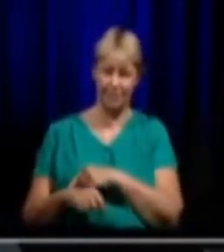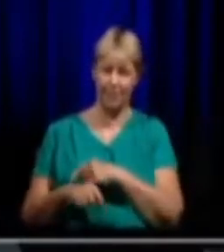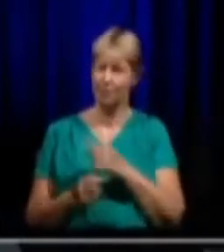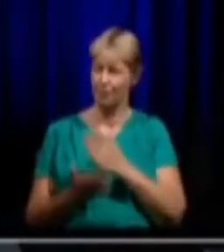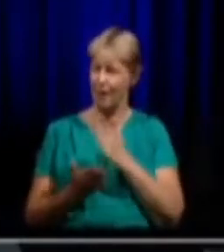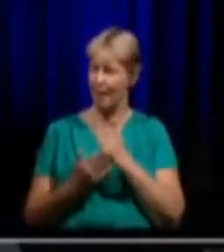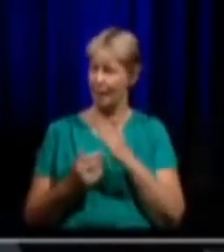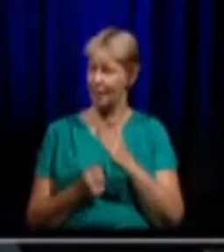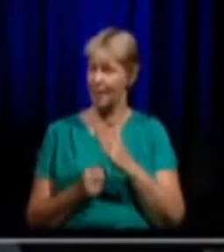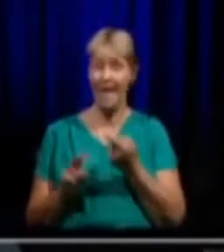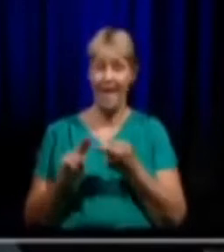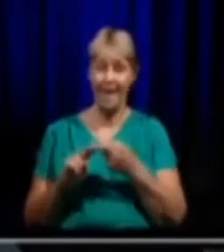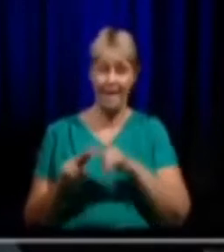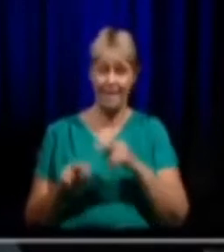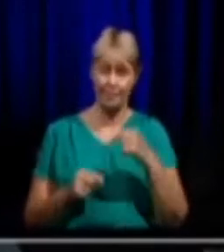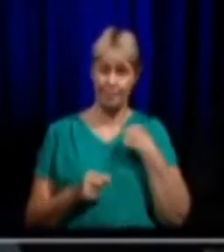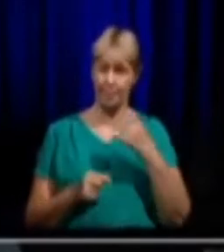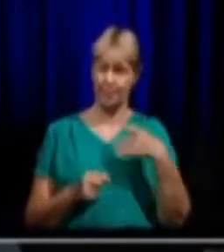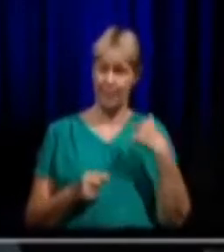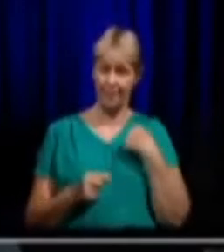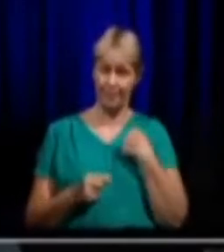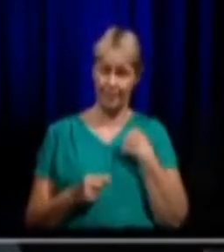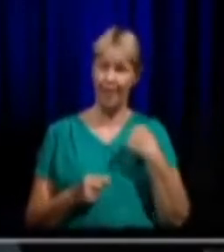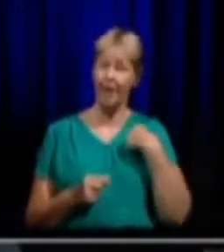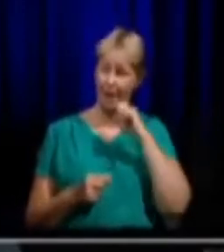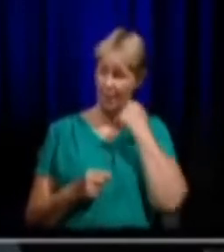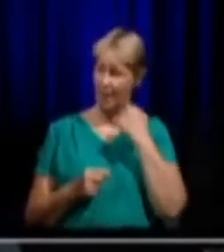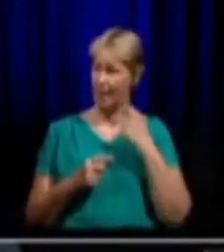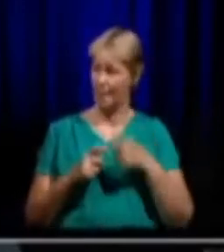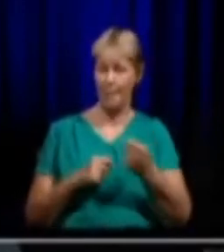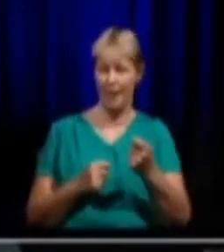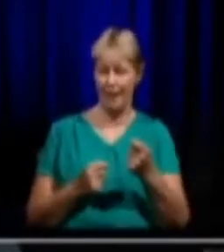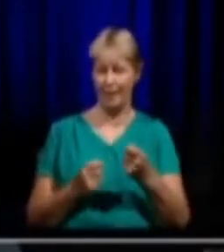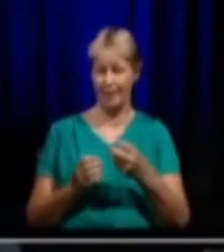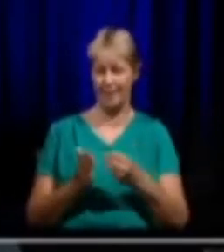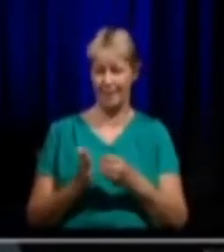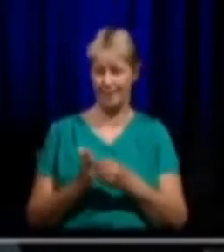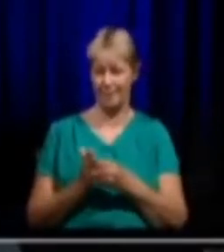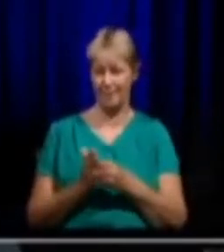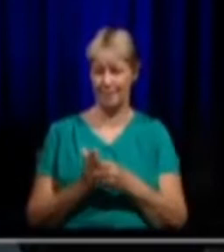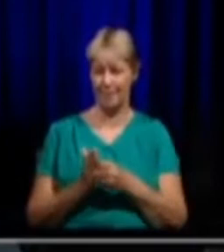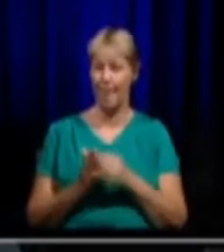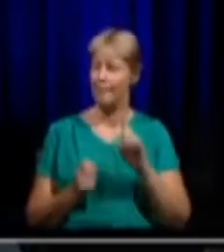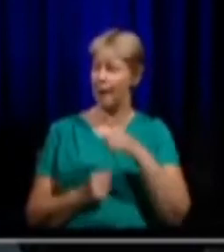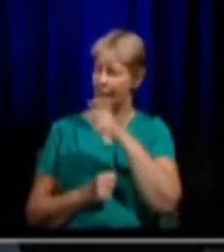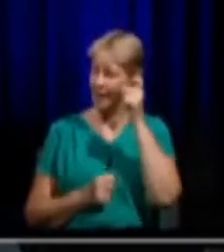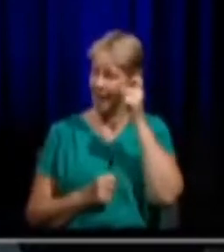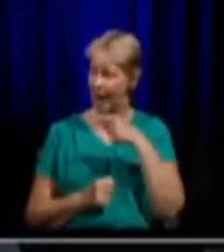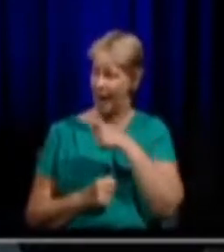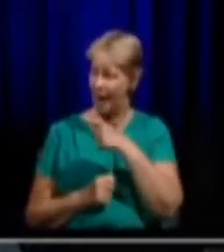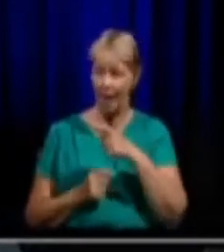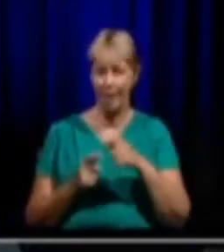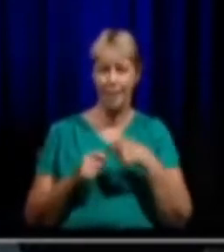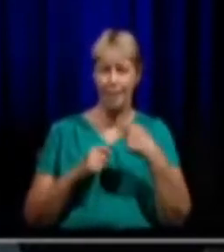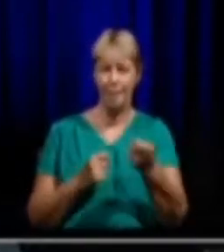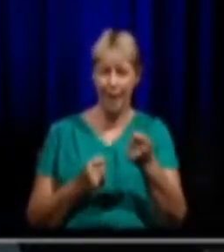own. Actually, I probably wouldn't. But Carl would have paid money if he was doing it without me. We cheer